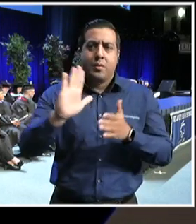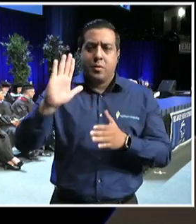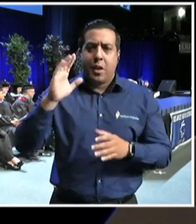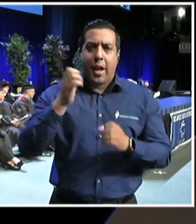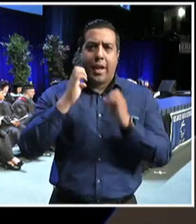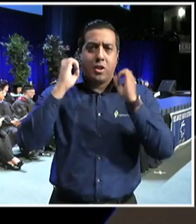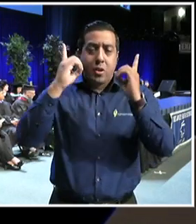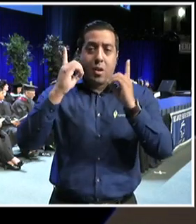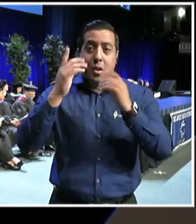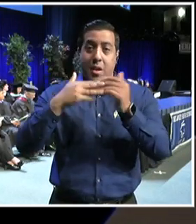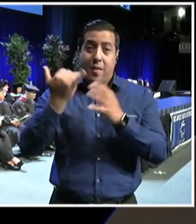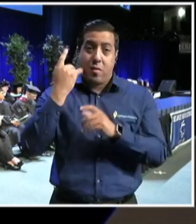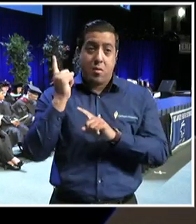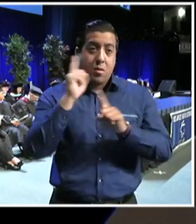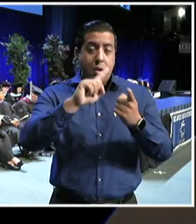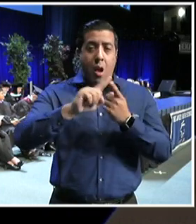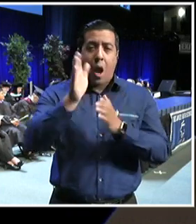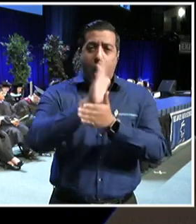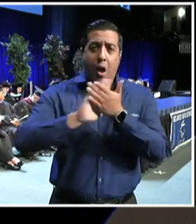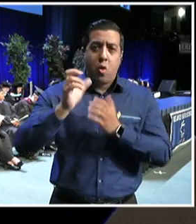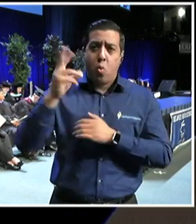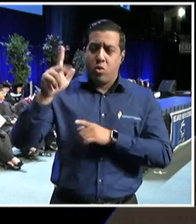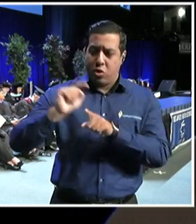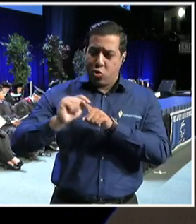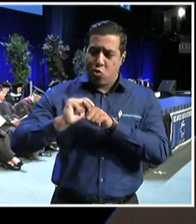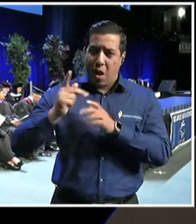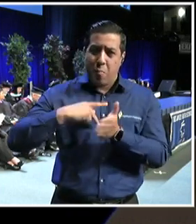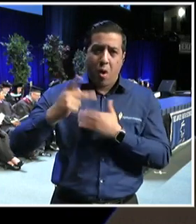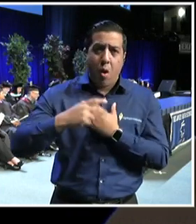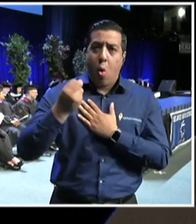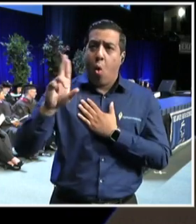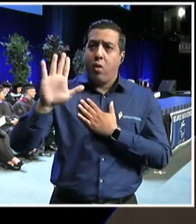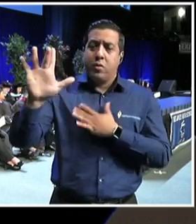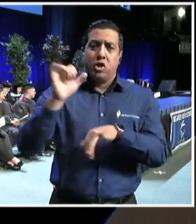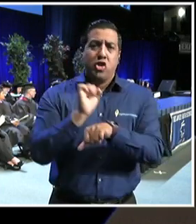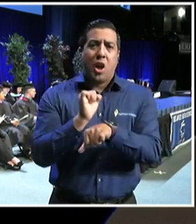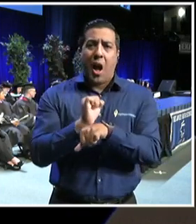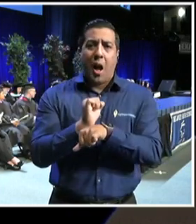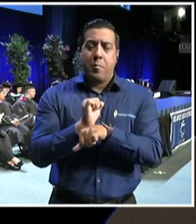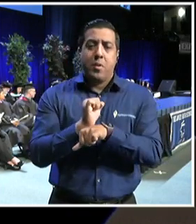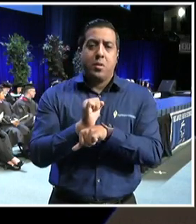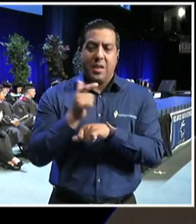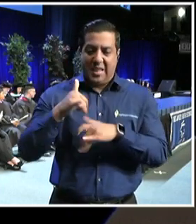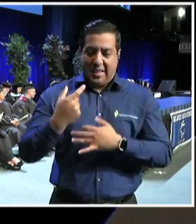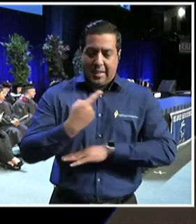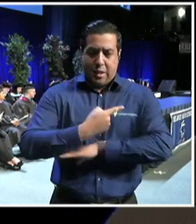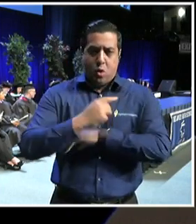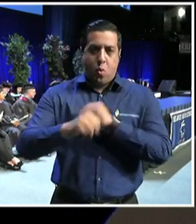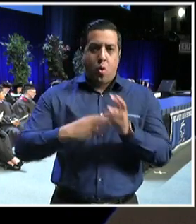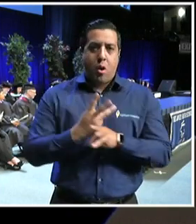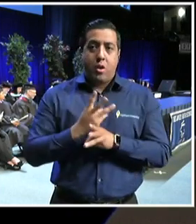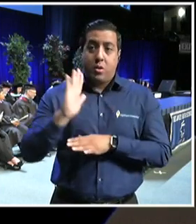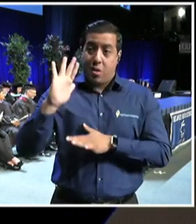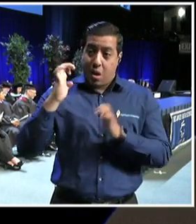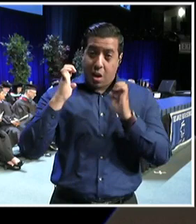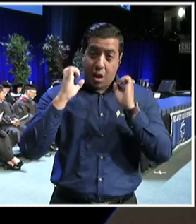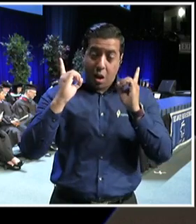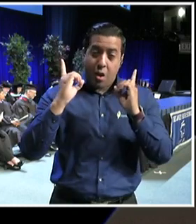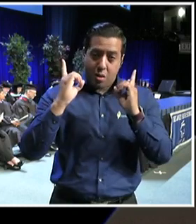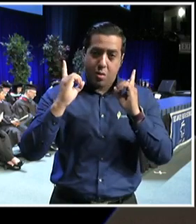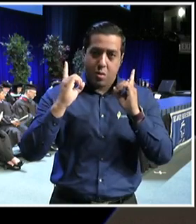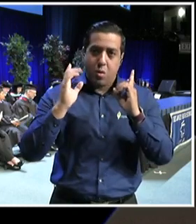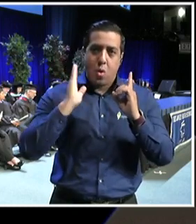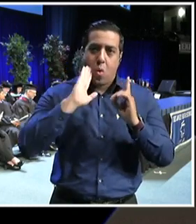Whether you're going on to a college, a training program, or a job, in today's world, your education will be